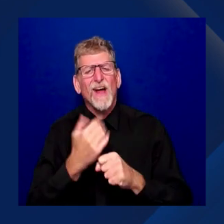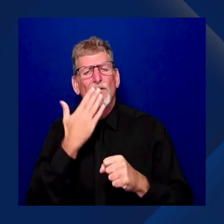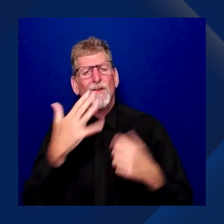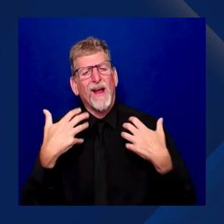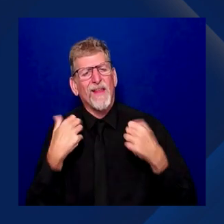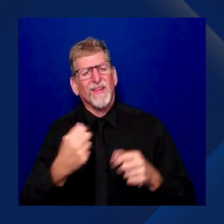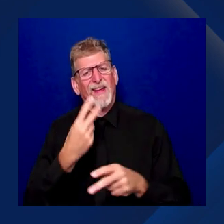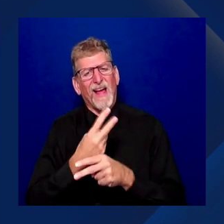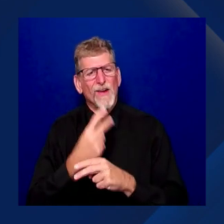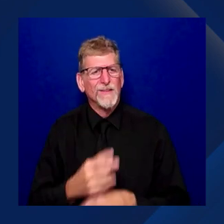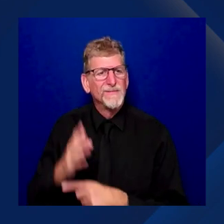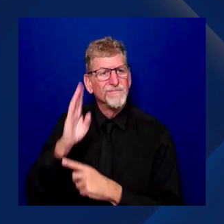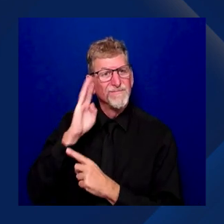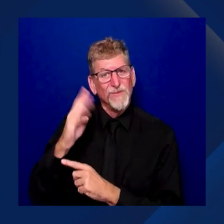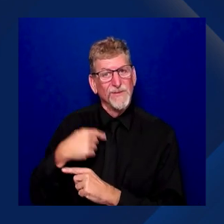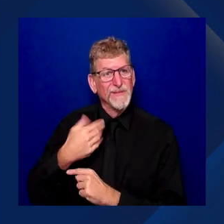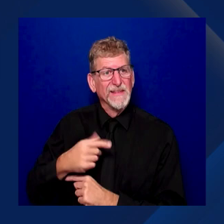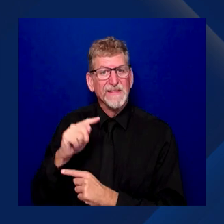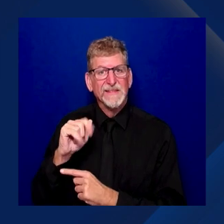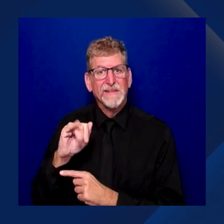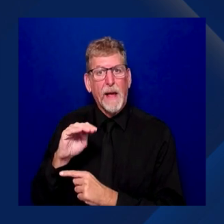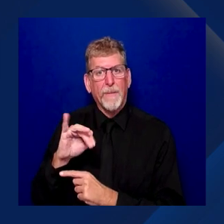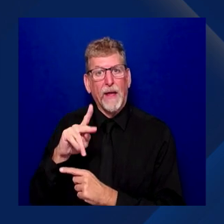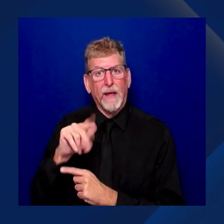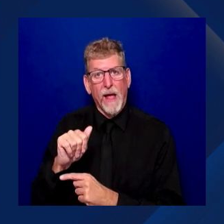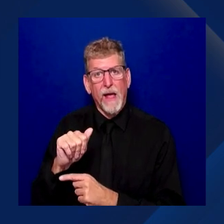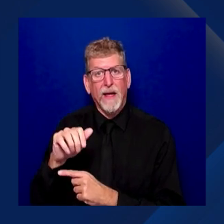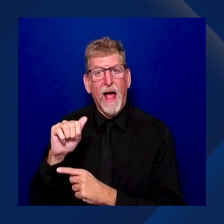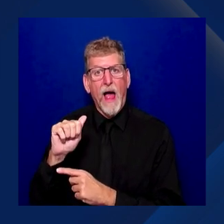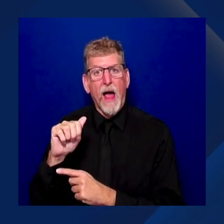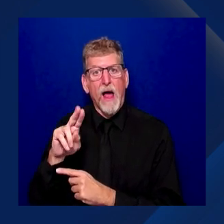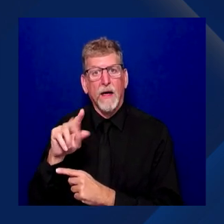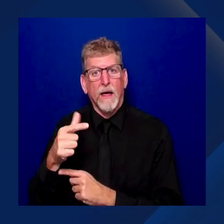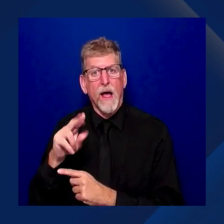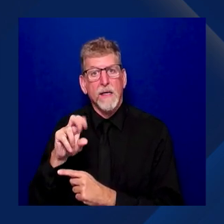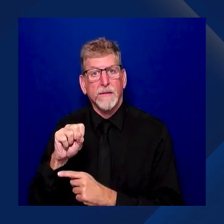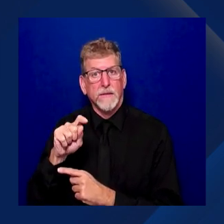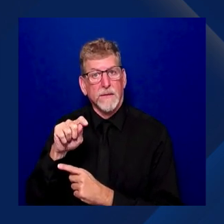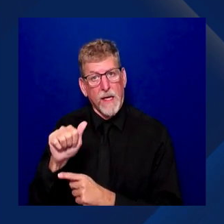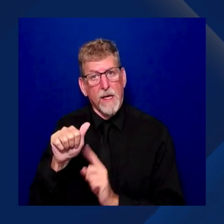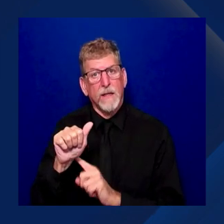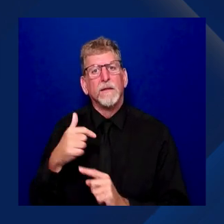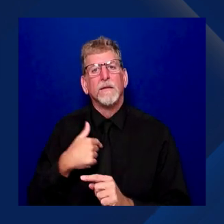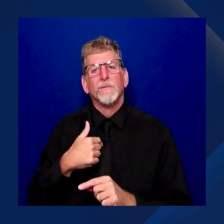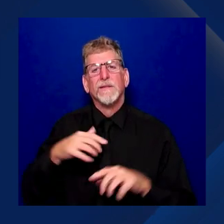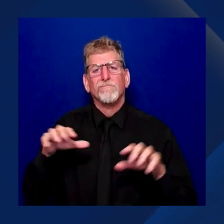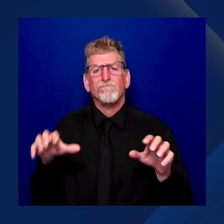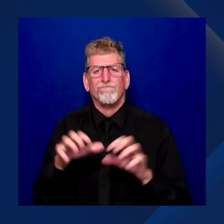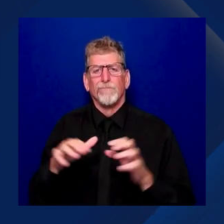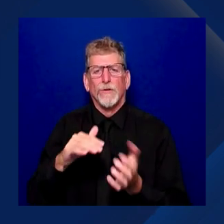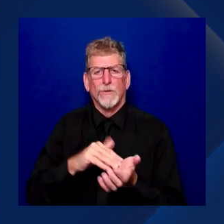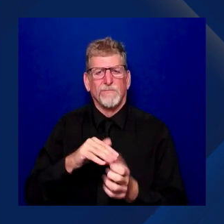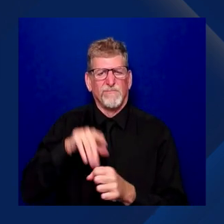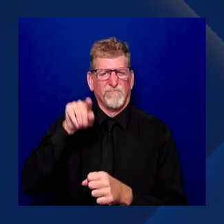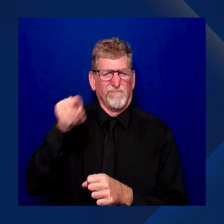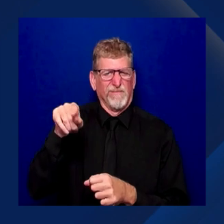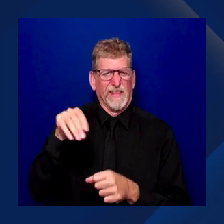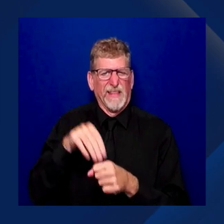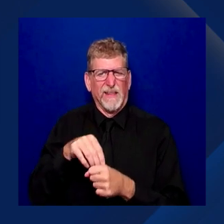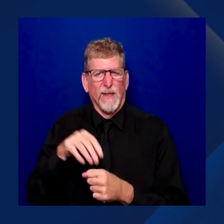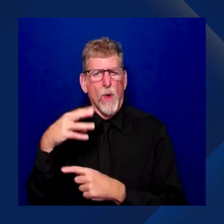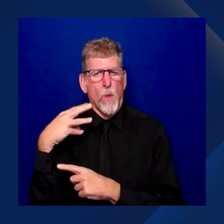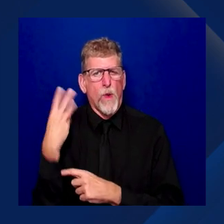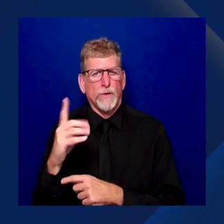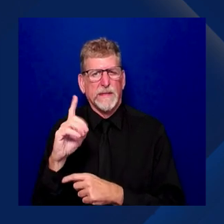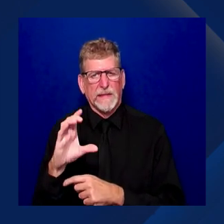practicing in Washington, D.C., and a member of the American College of Obstetricians Gynecologists Board of Directors. ACOG is grateful to